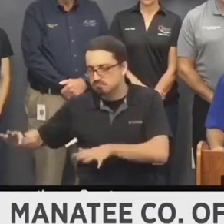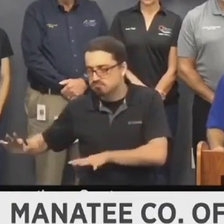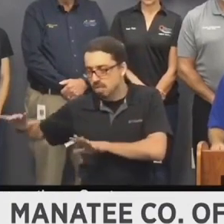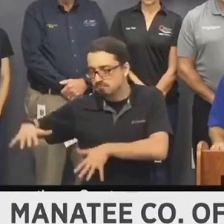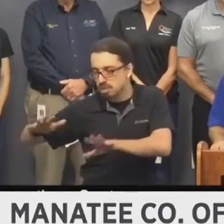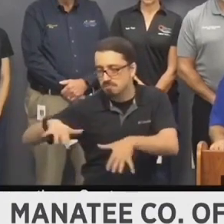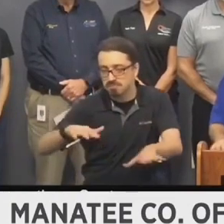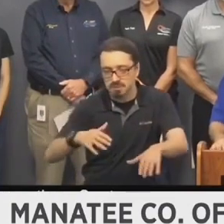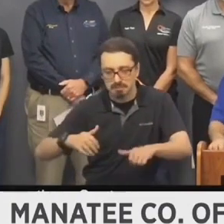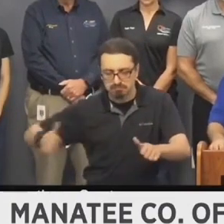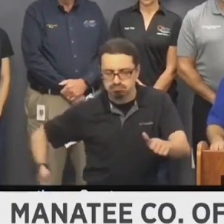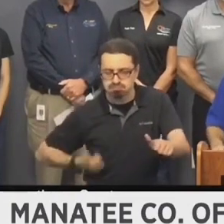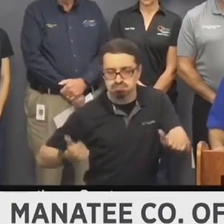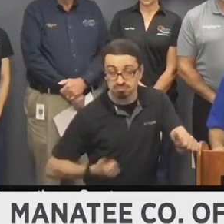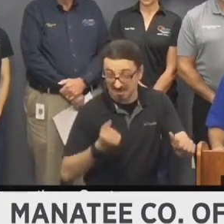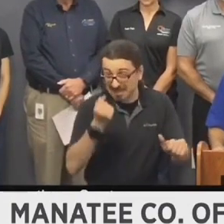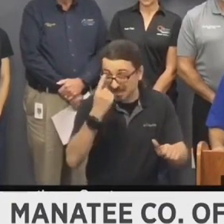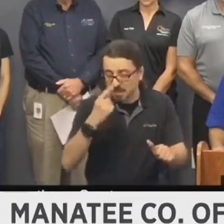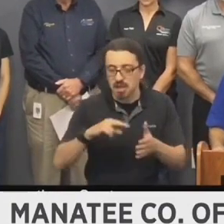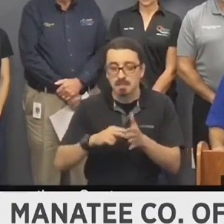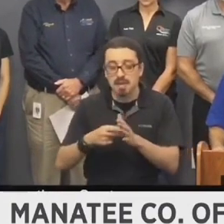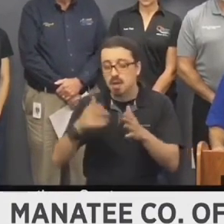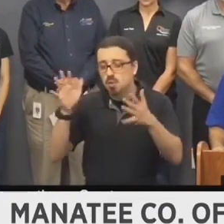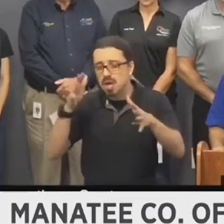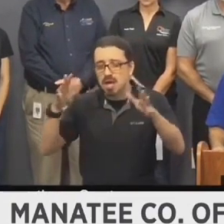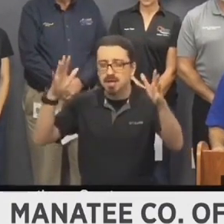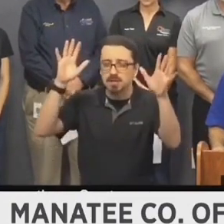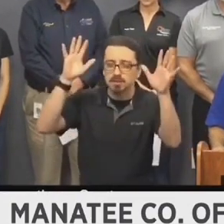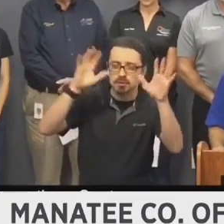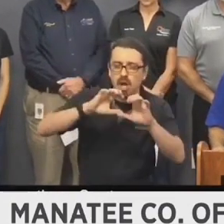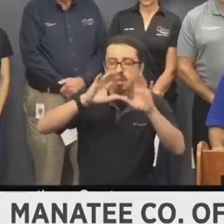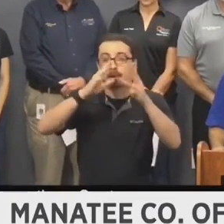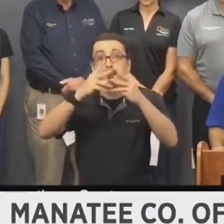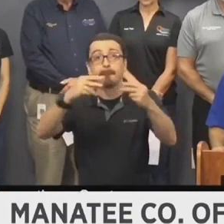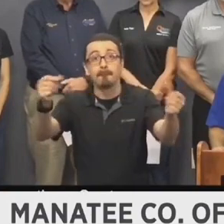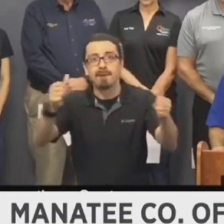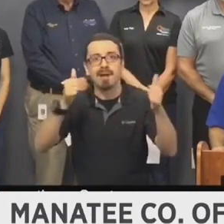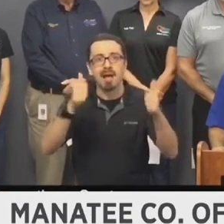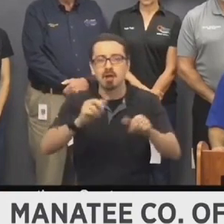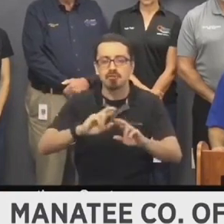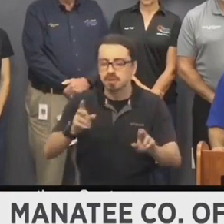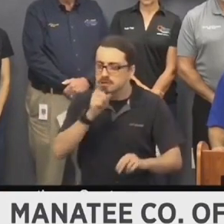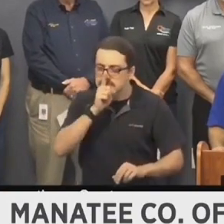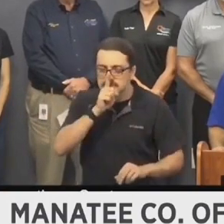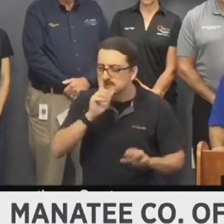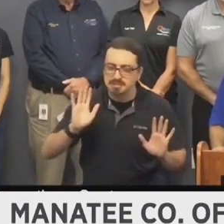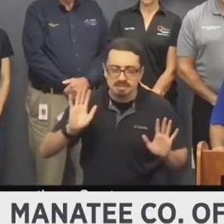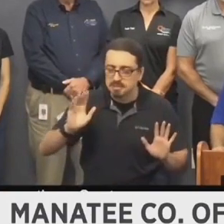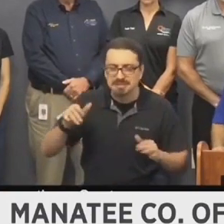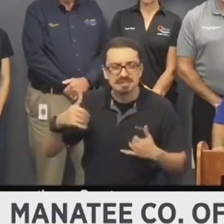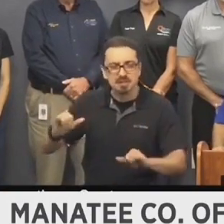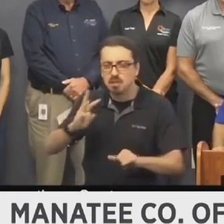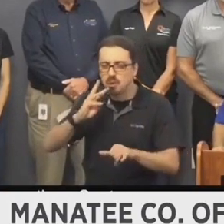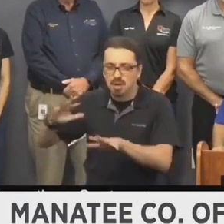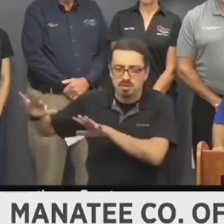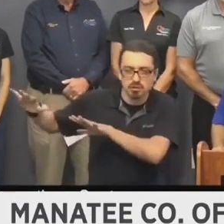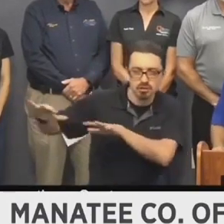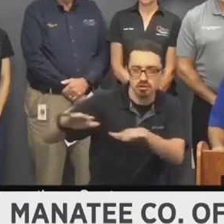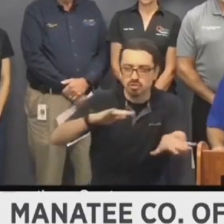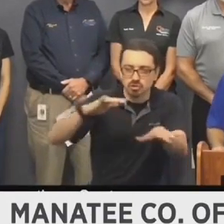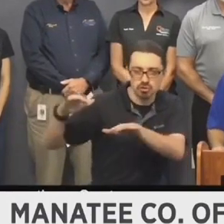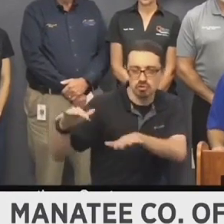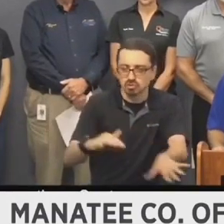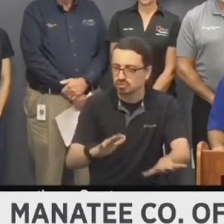hurricane tourist. So please just don't go out on the roads sort of, playing like you're a weather guy or a Fox News